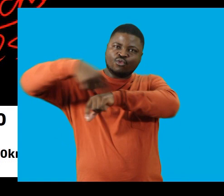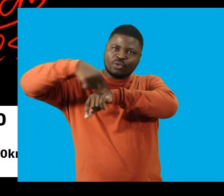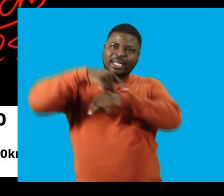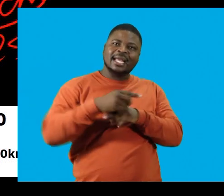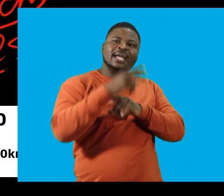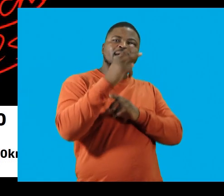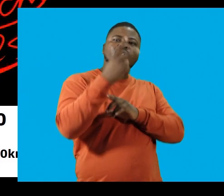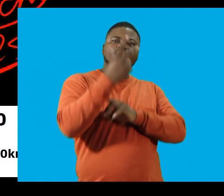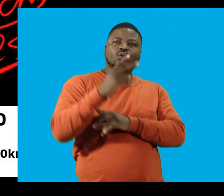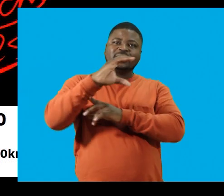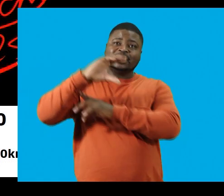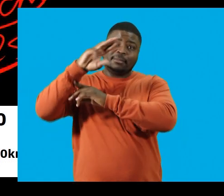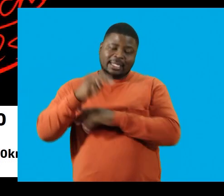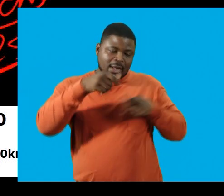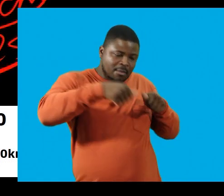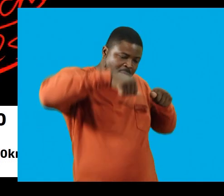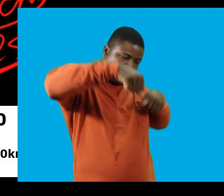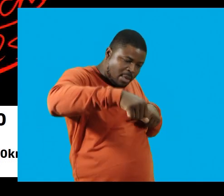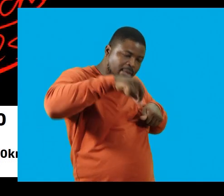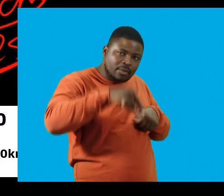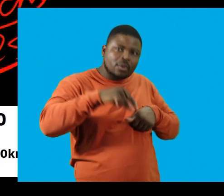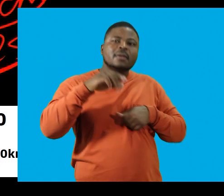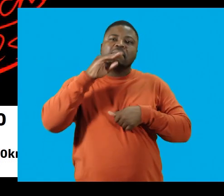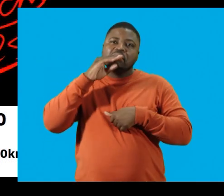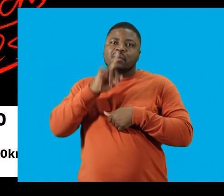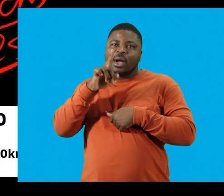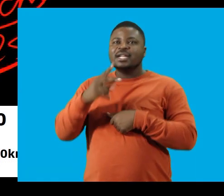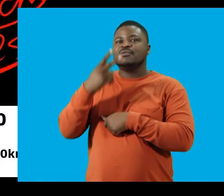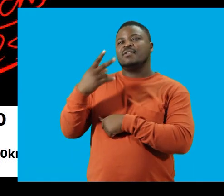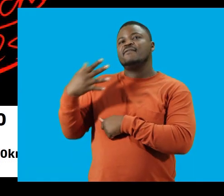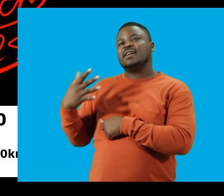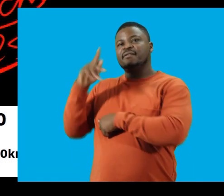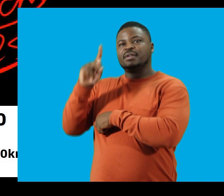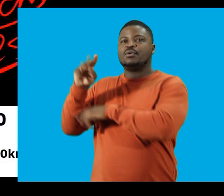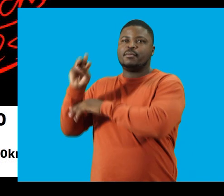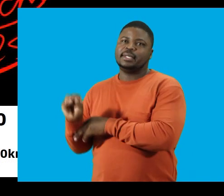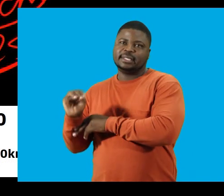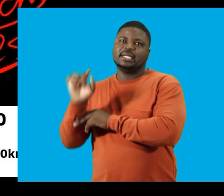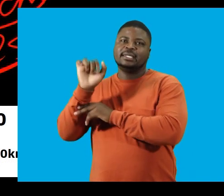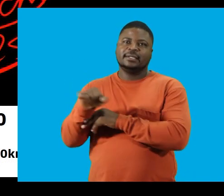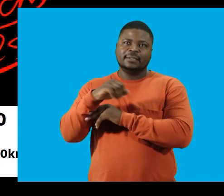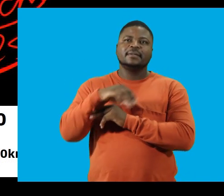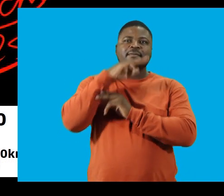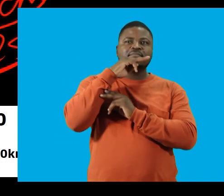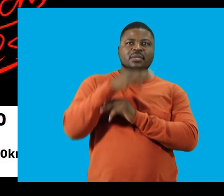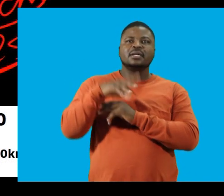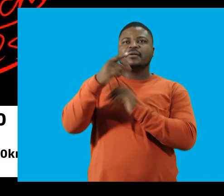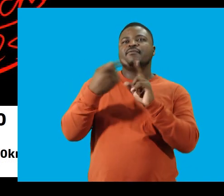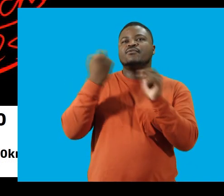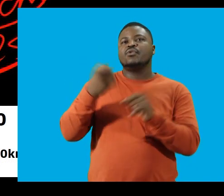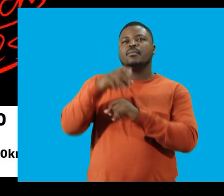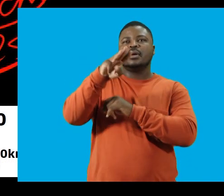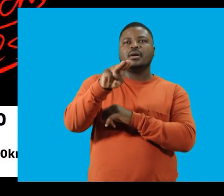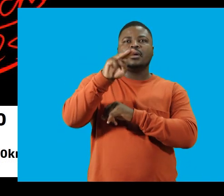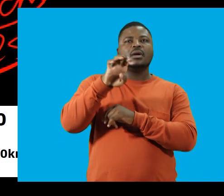the map will be 25 kilometers in reality. Then from